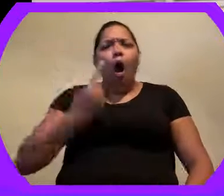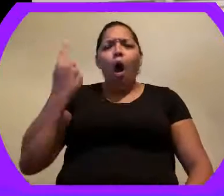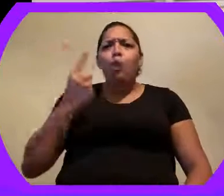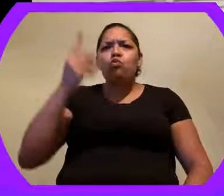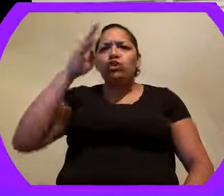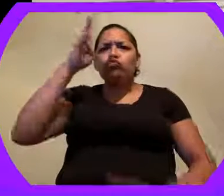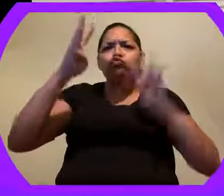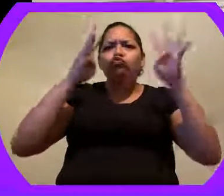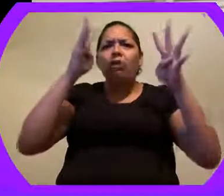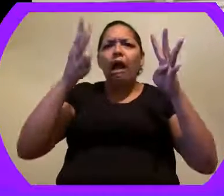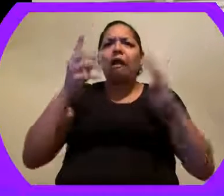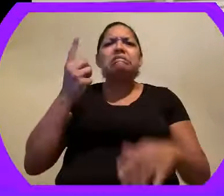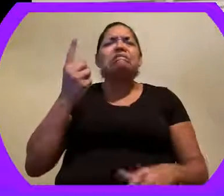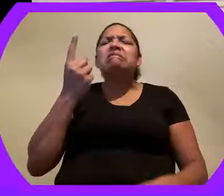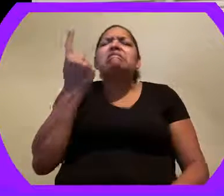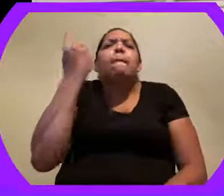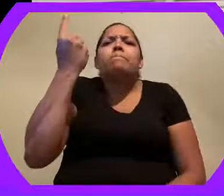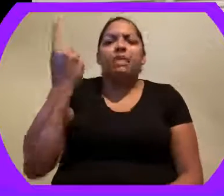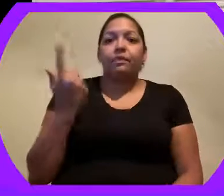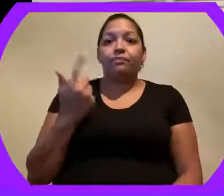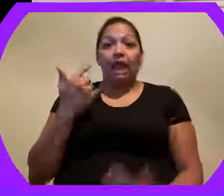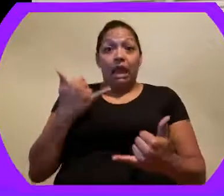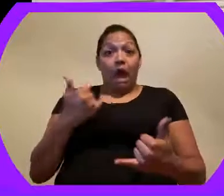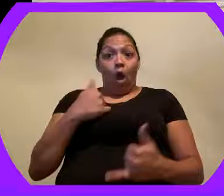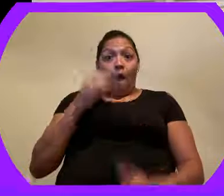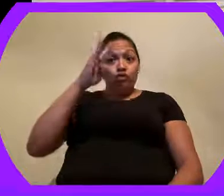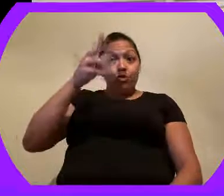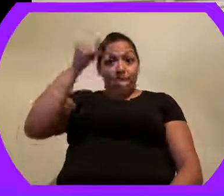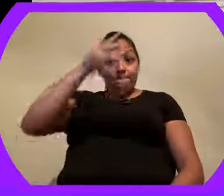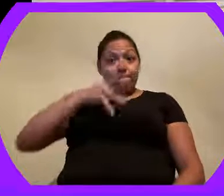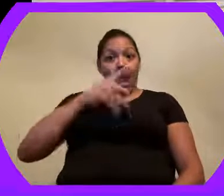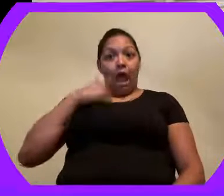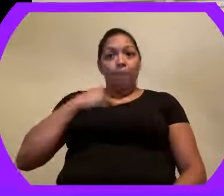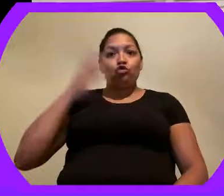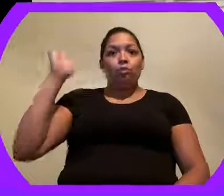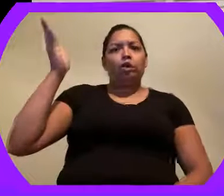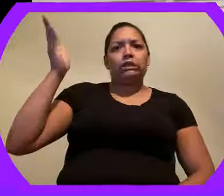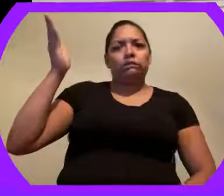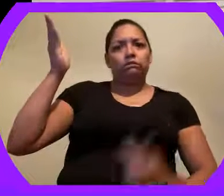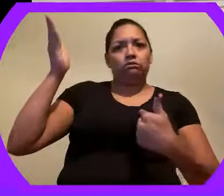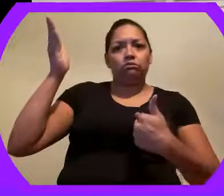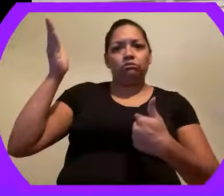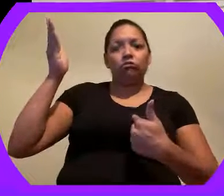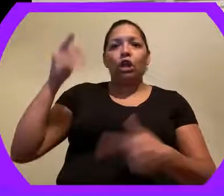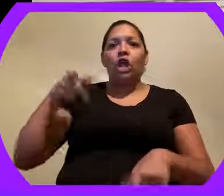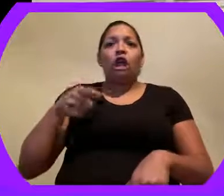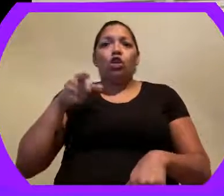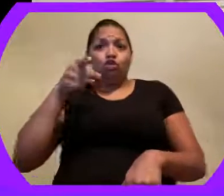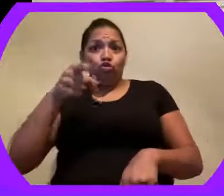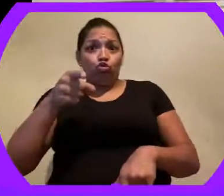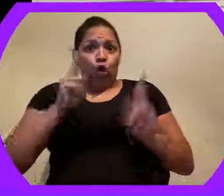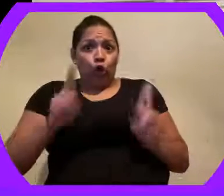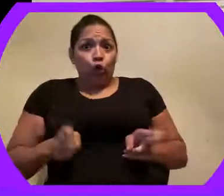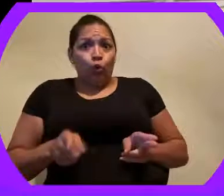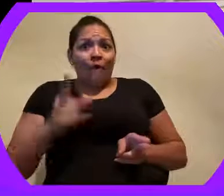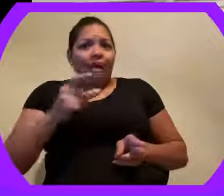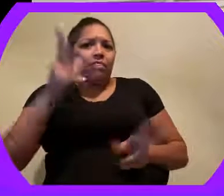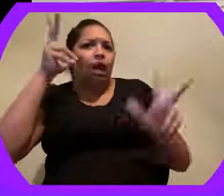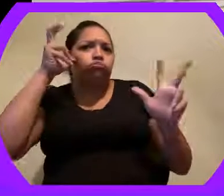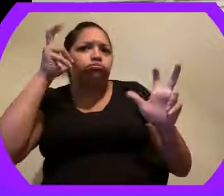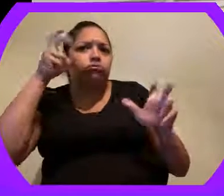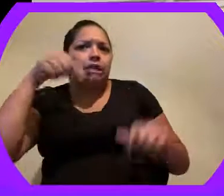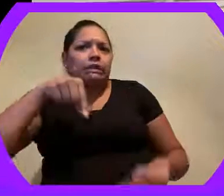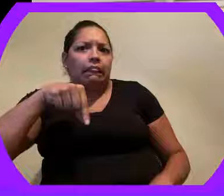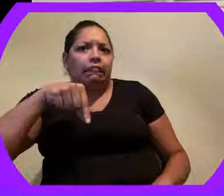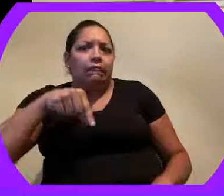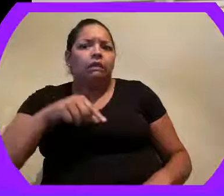a creator, that you are always and in always creating something. Right now, I am creating a man who is putting on a presentation. You are